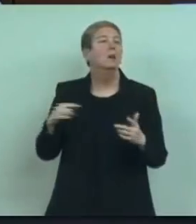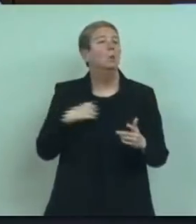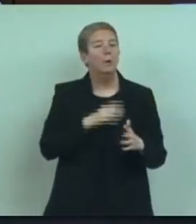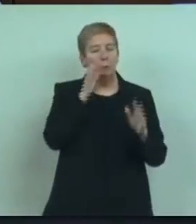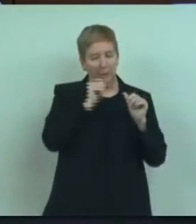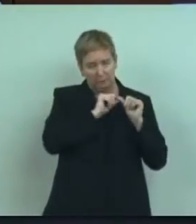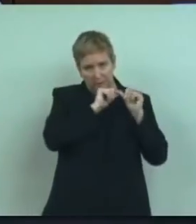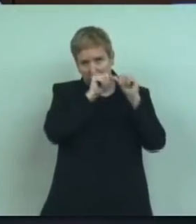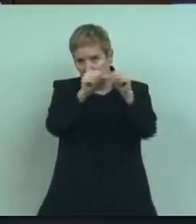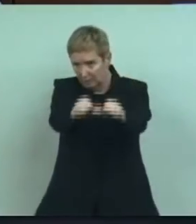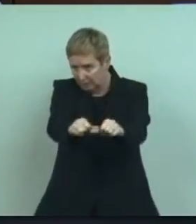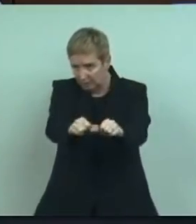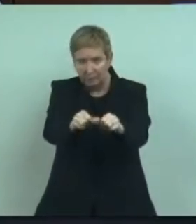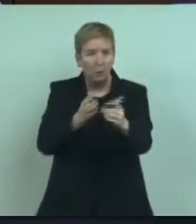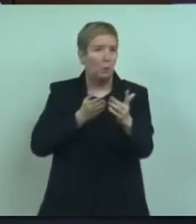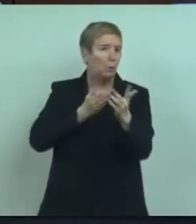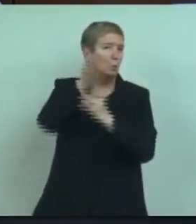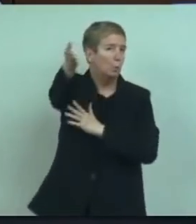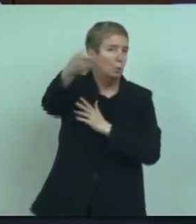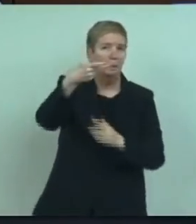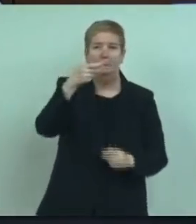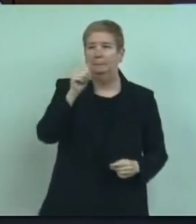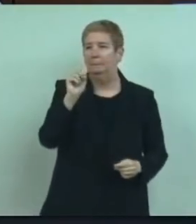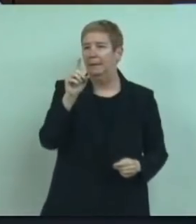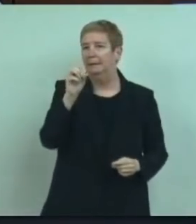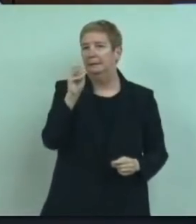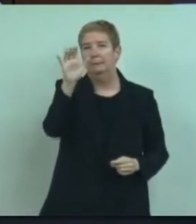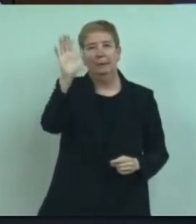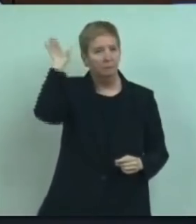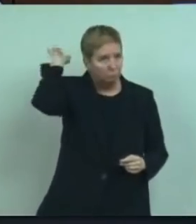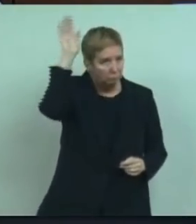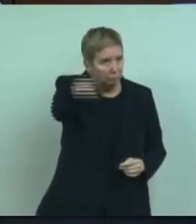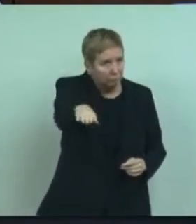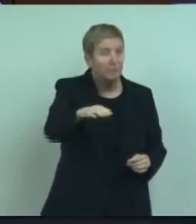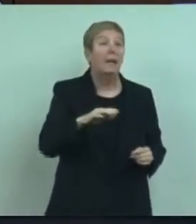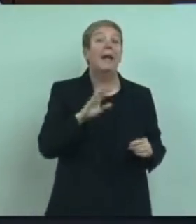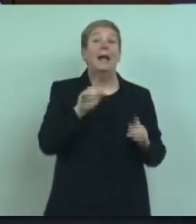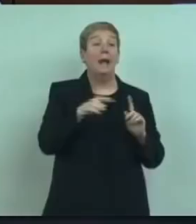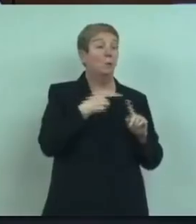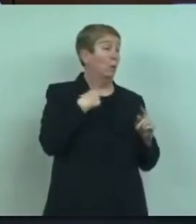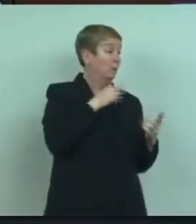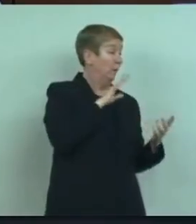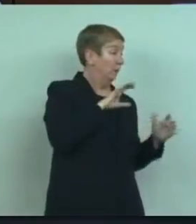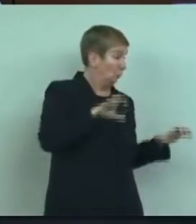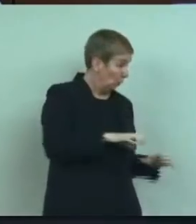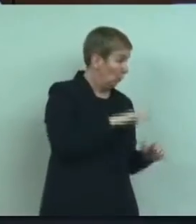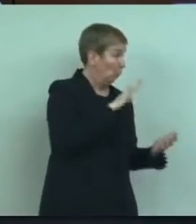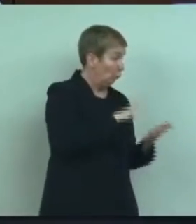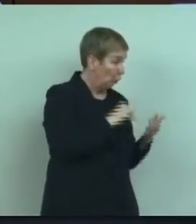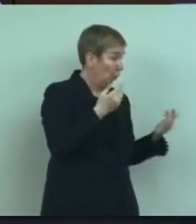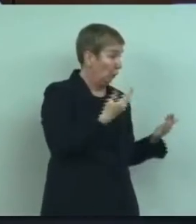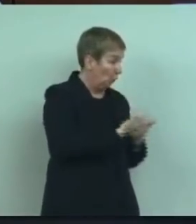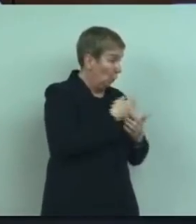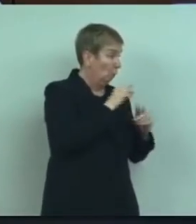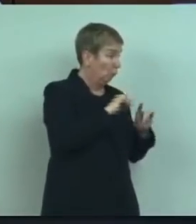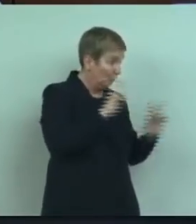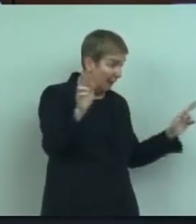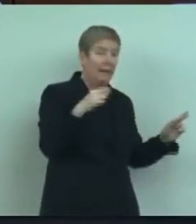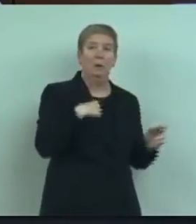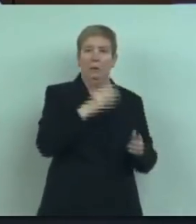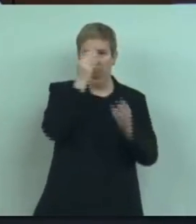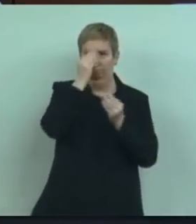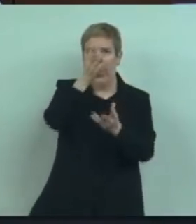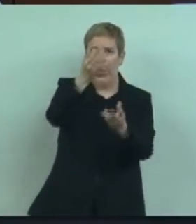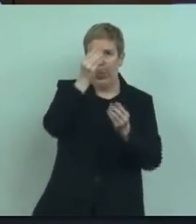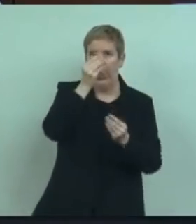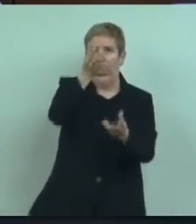through this pandemic. And we're going to bring you that information as quickly as we can in real time so that you can see how we're making